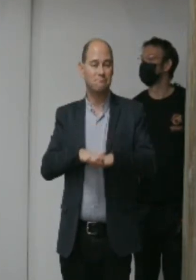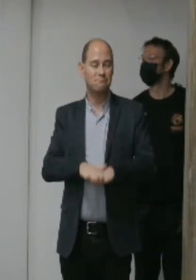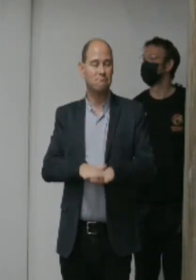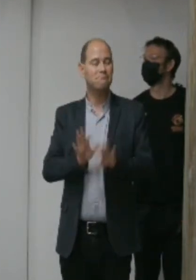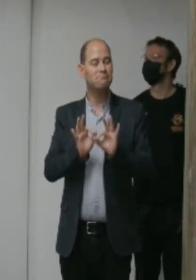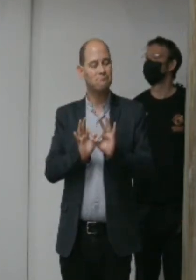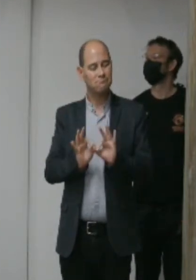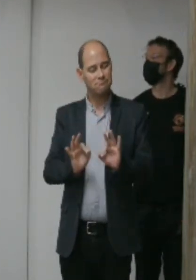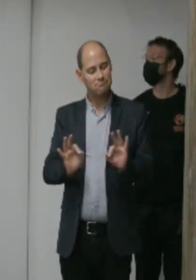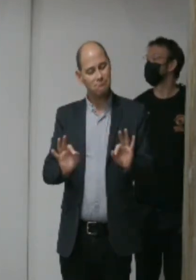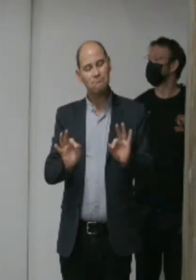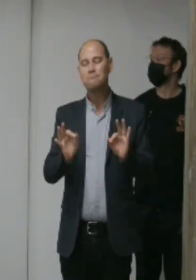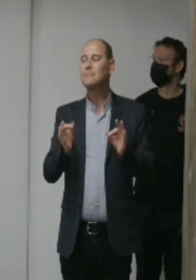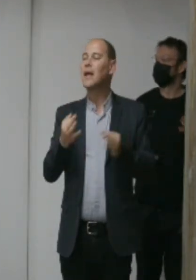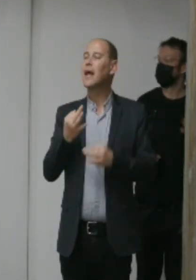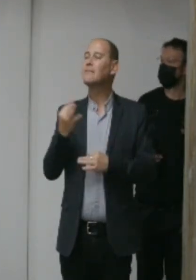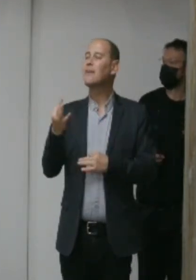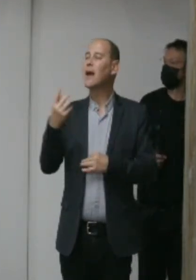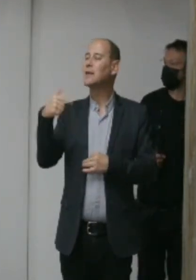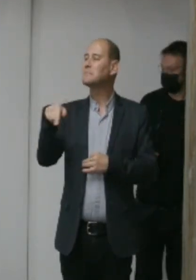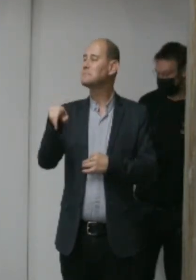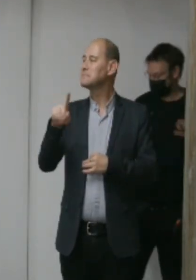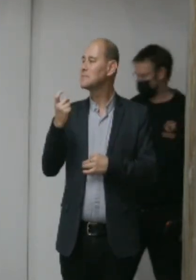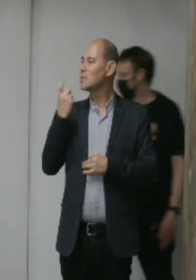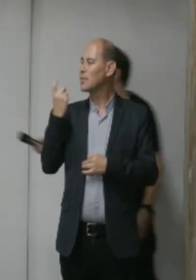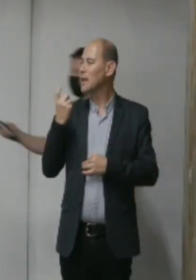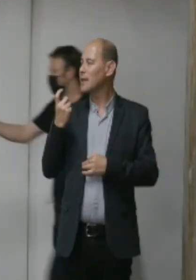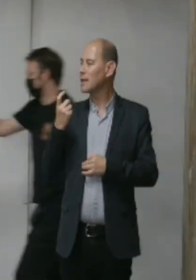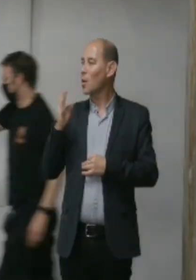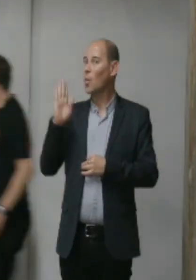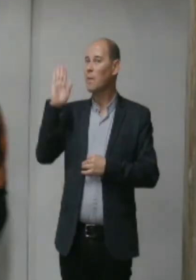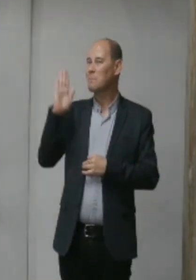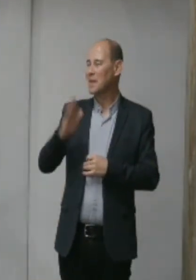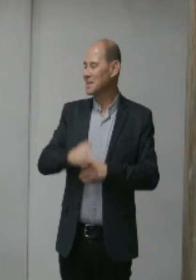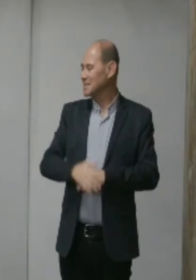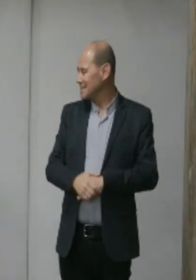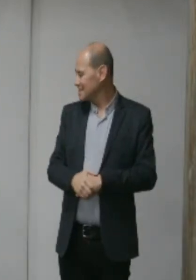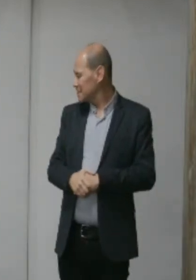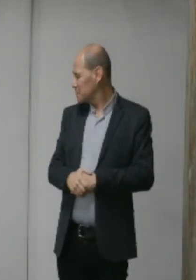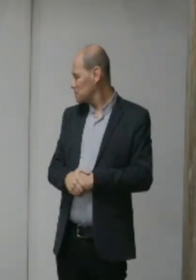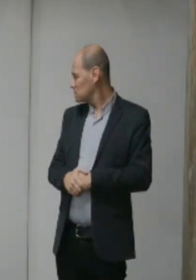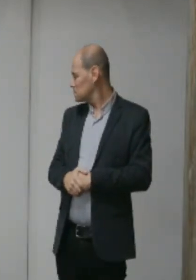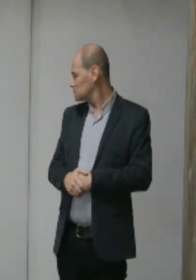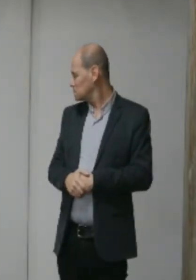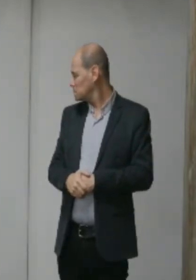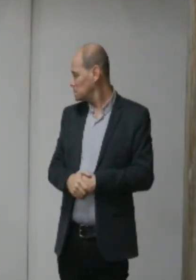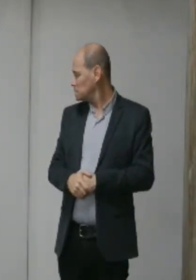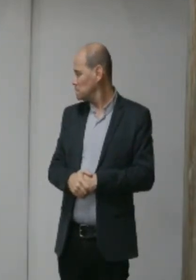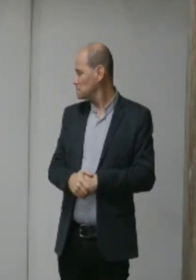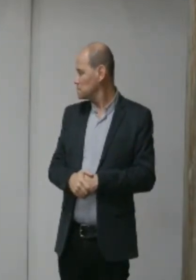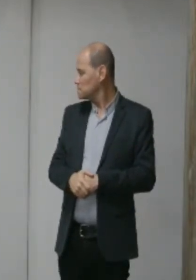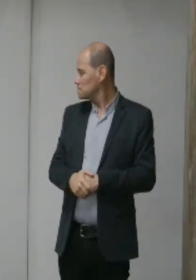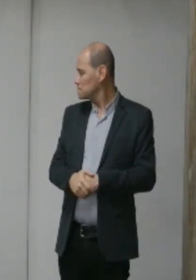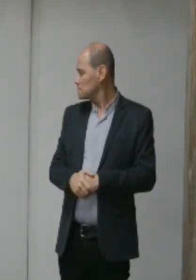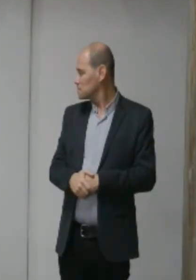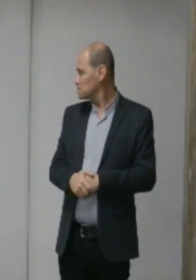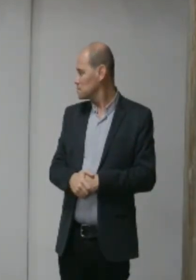and just invite you all to have a think. Yeah! Oh, thank you, Richard.